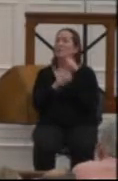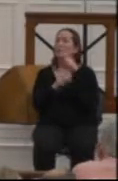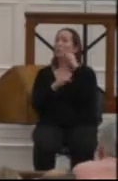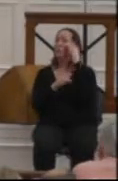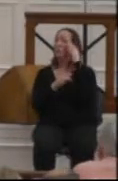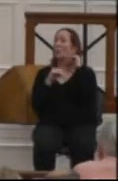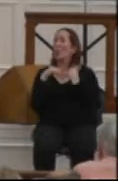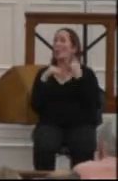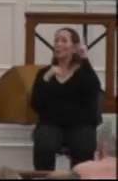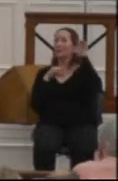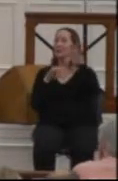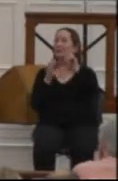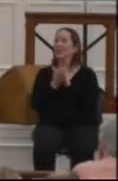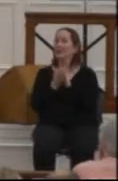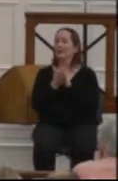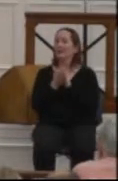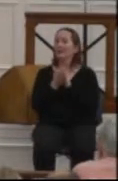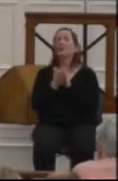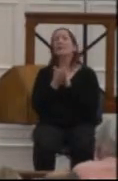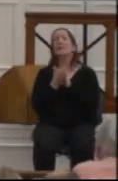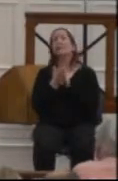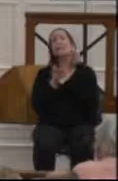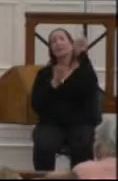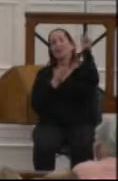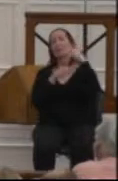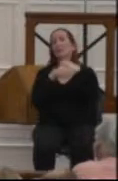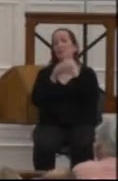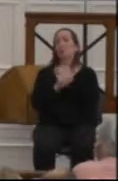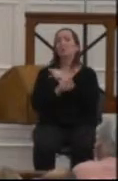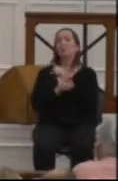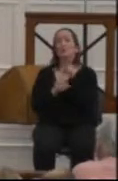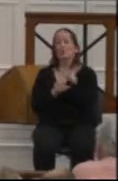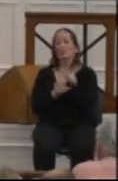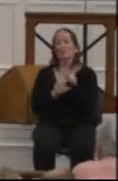that? He created you.